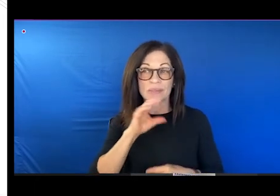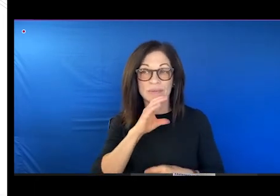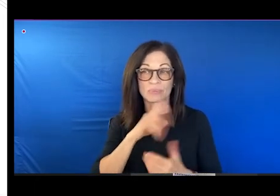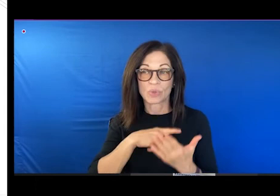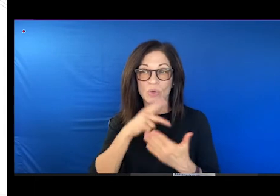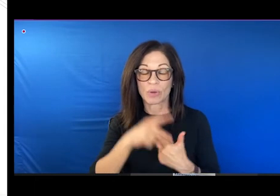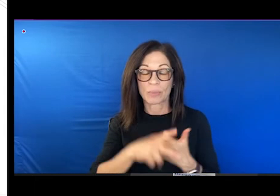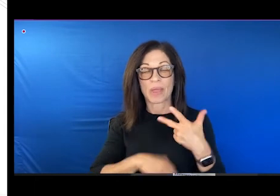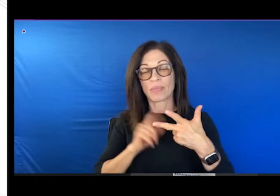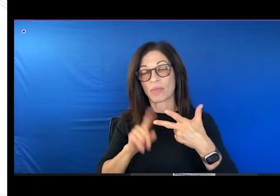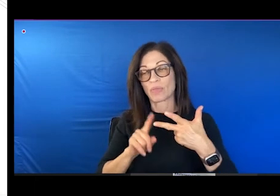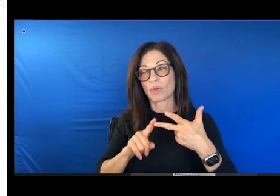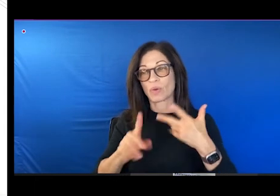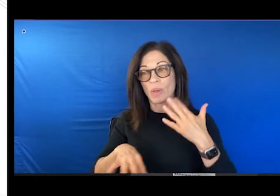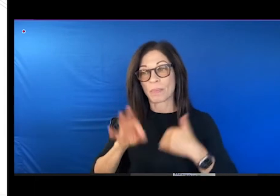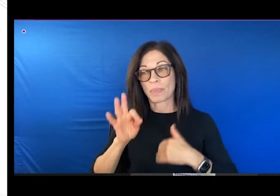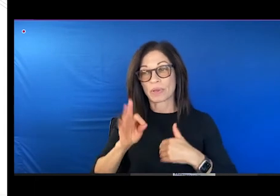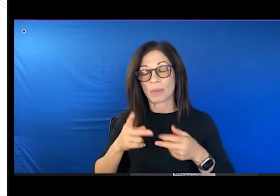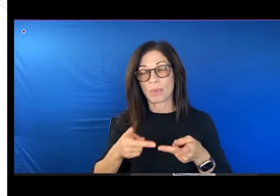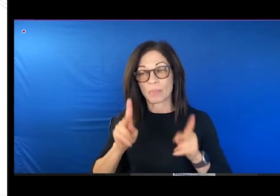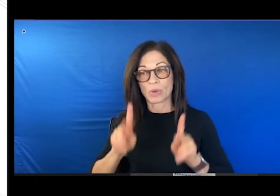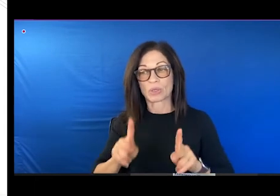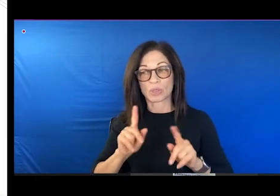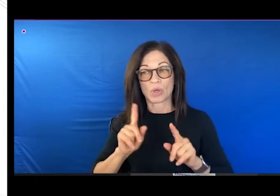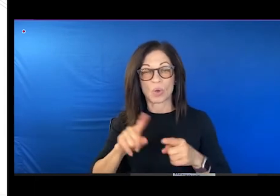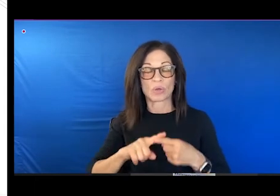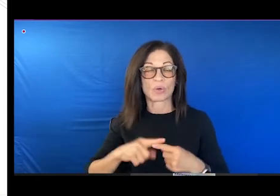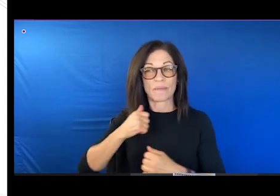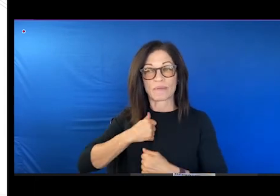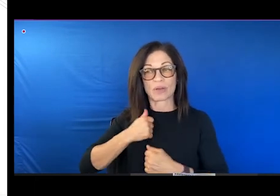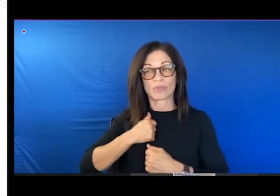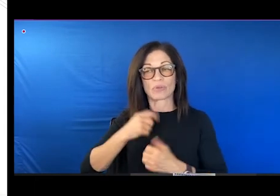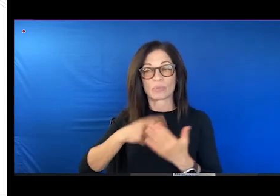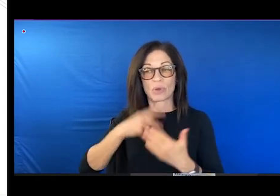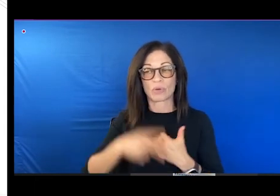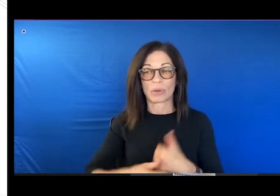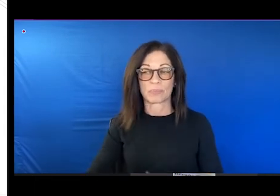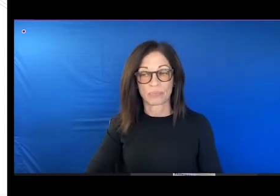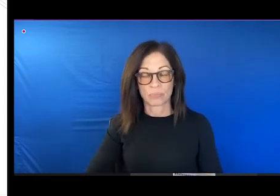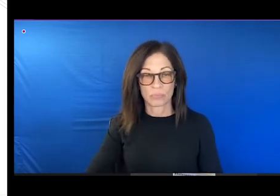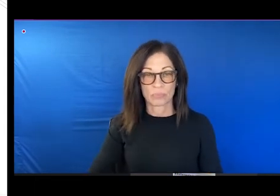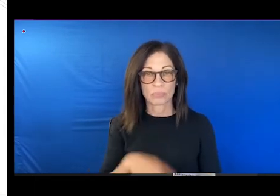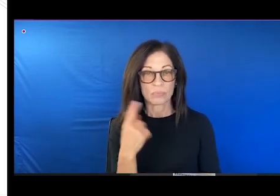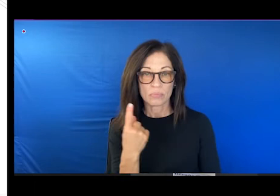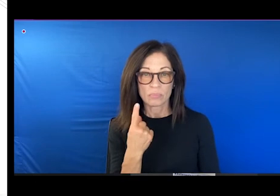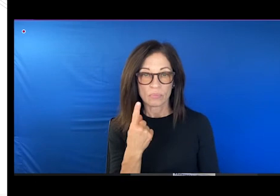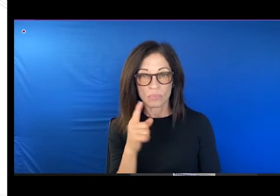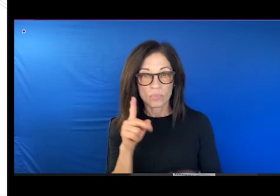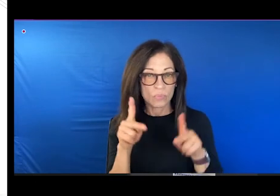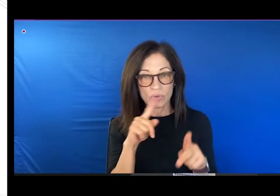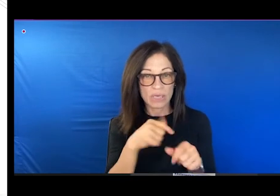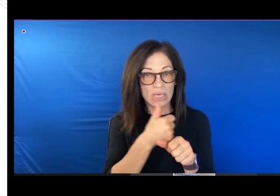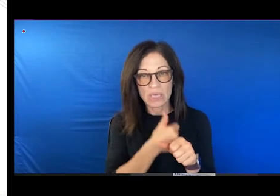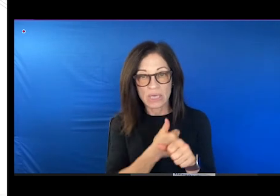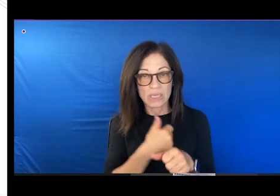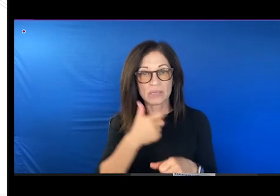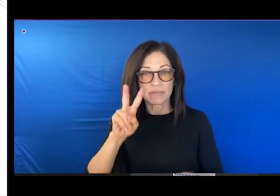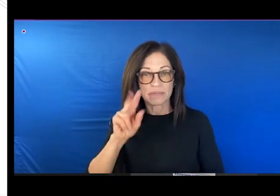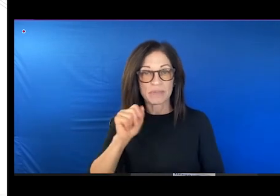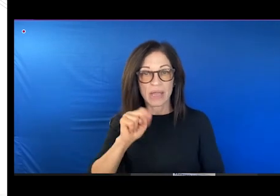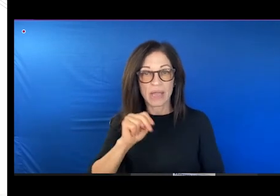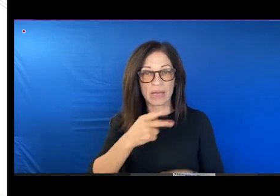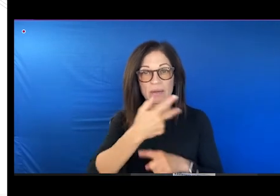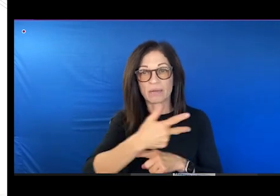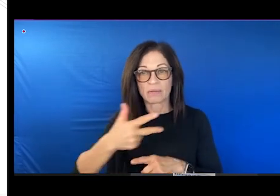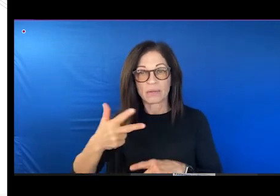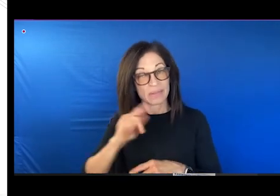someone going to a senior program, and the third van was picking up someone going to veterans programs. There was one person in